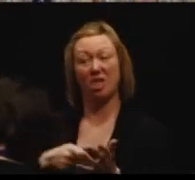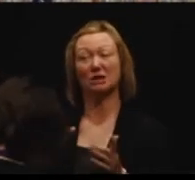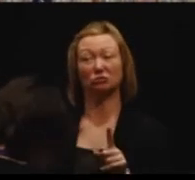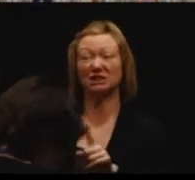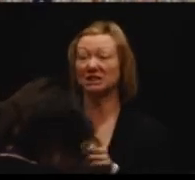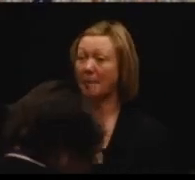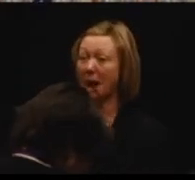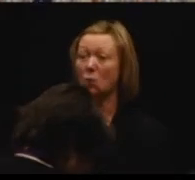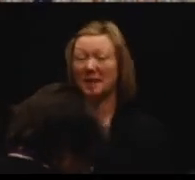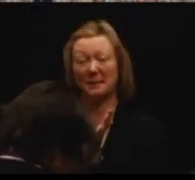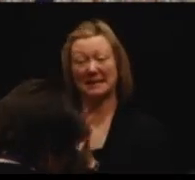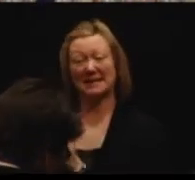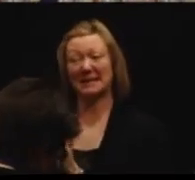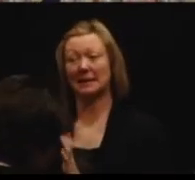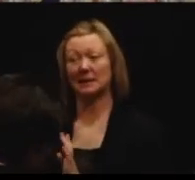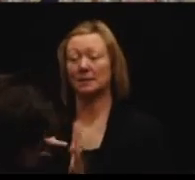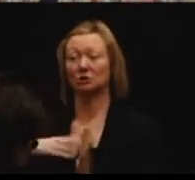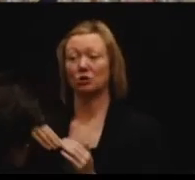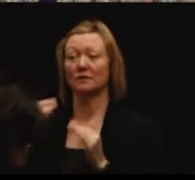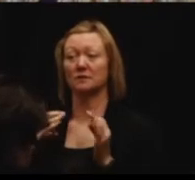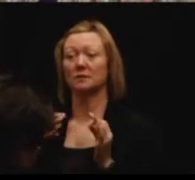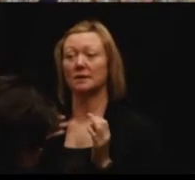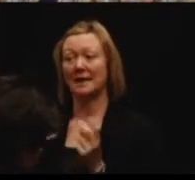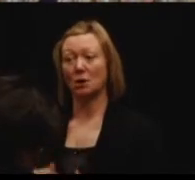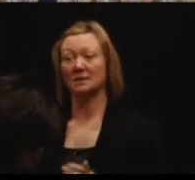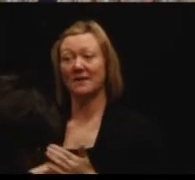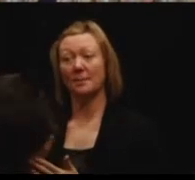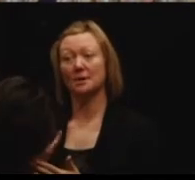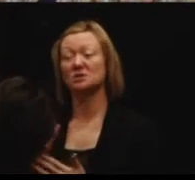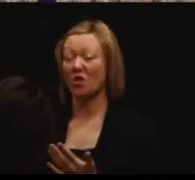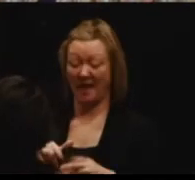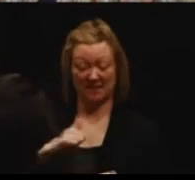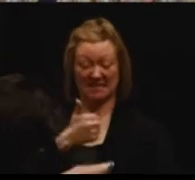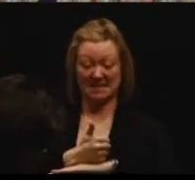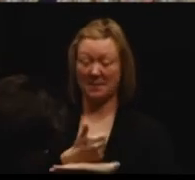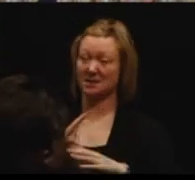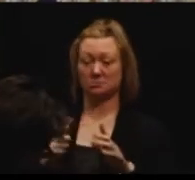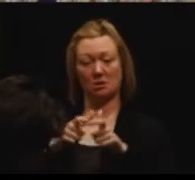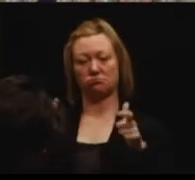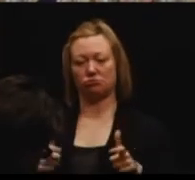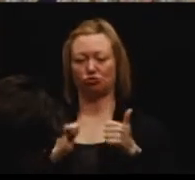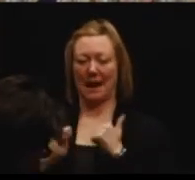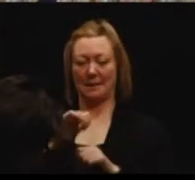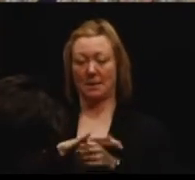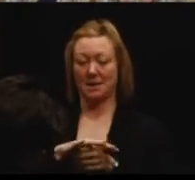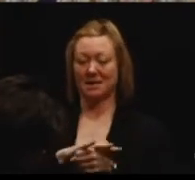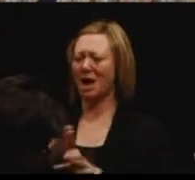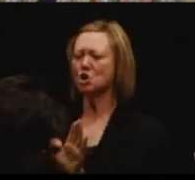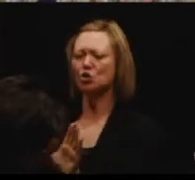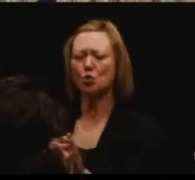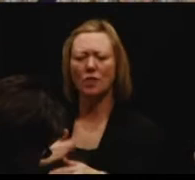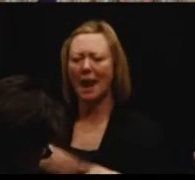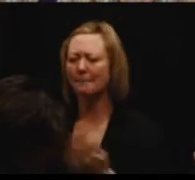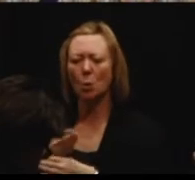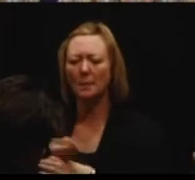get... So they've effectively set themselves up as an academy, and they take youth unemployment, issue that Antony was talking about